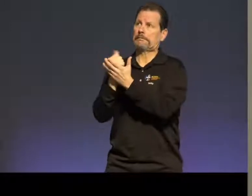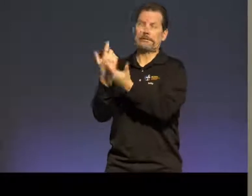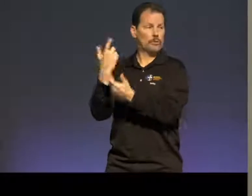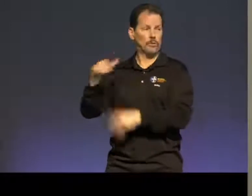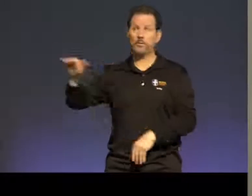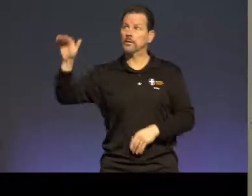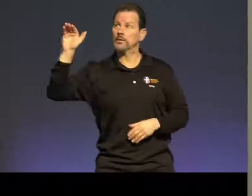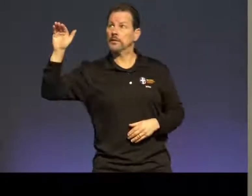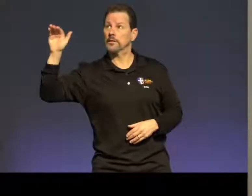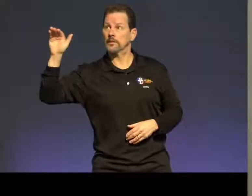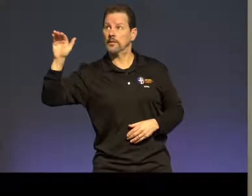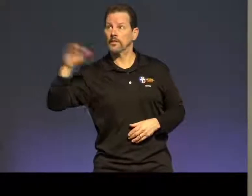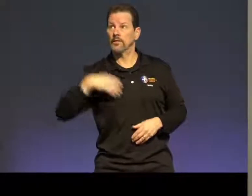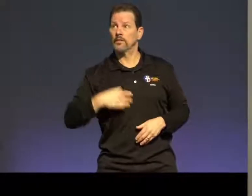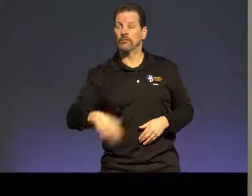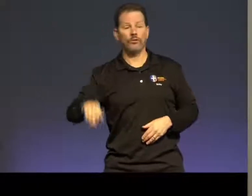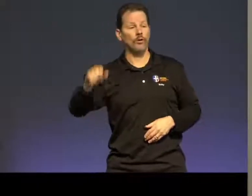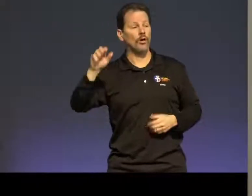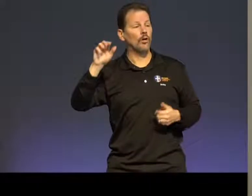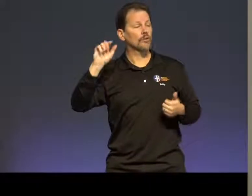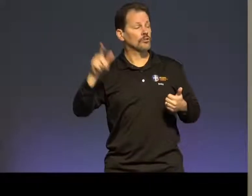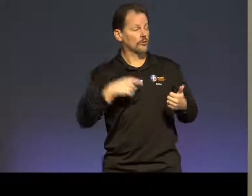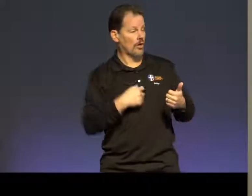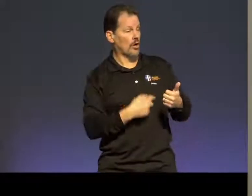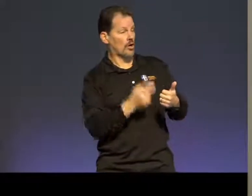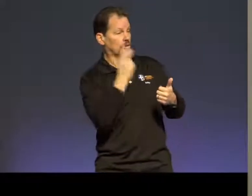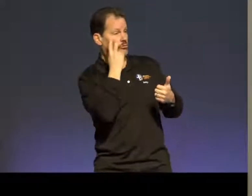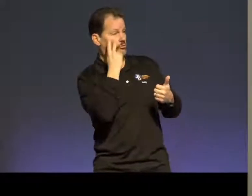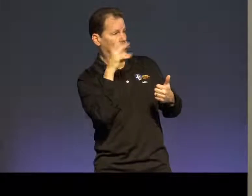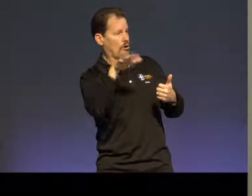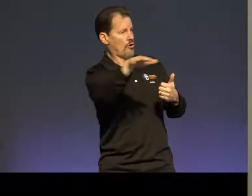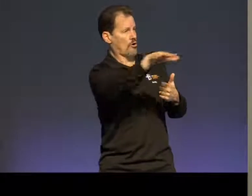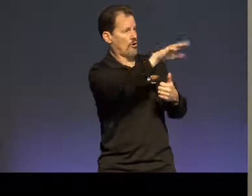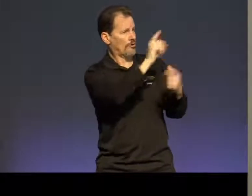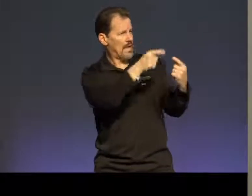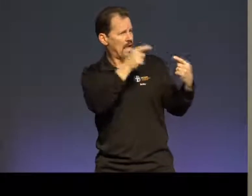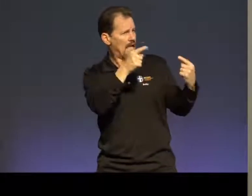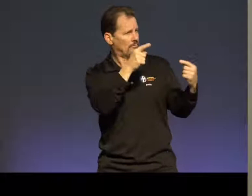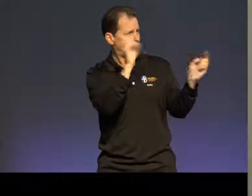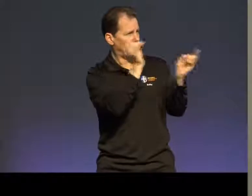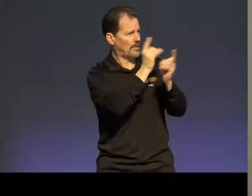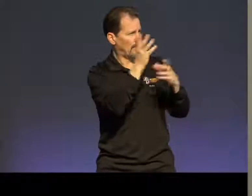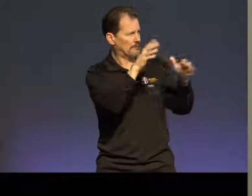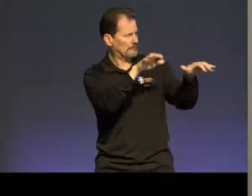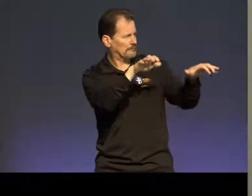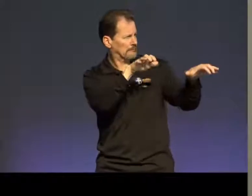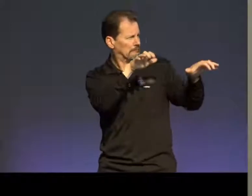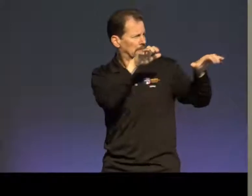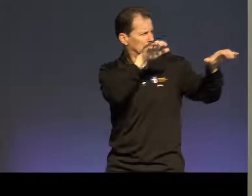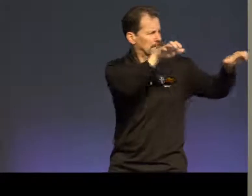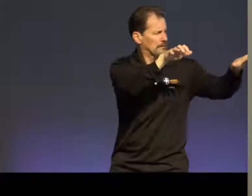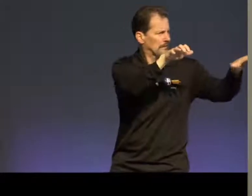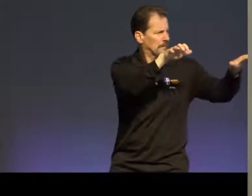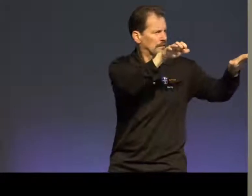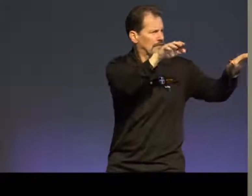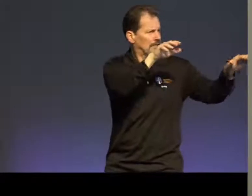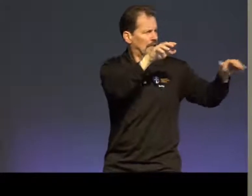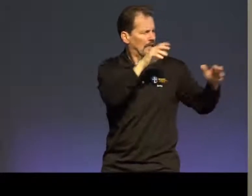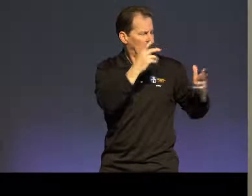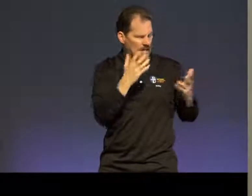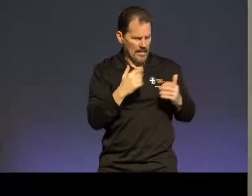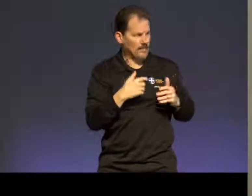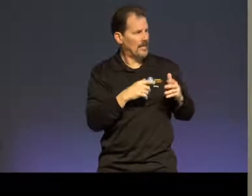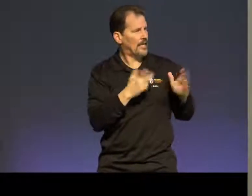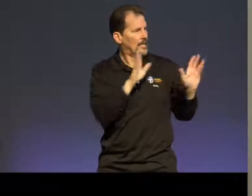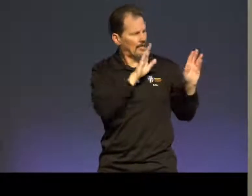now seeing the problem in front of him and perceiving the problems so dire to his situation that he looks over it and then he begins to talk